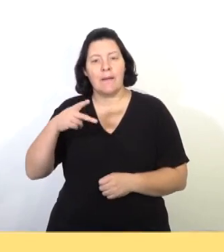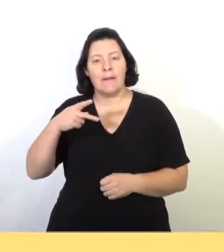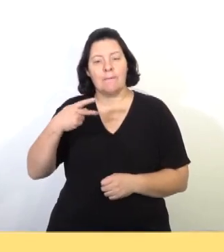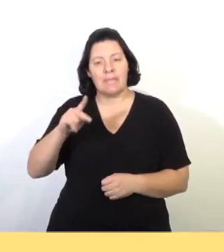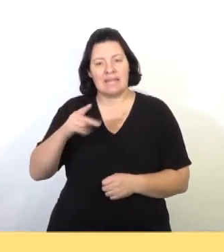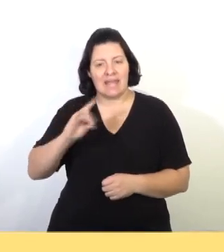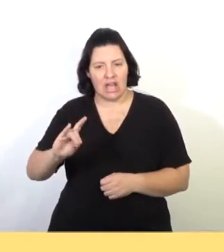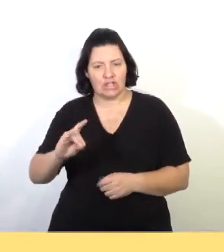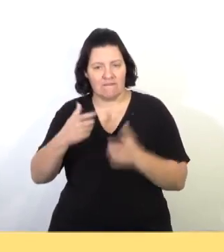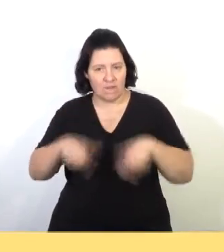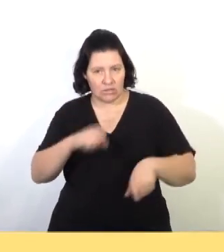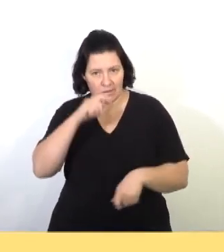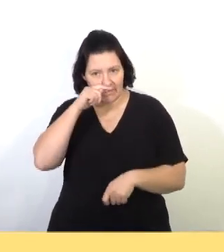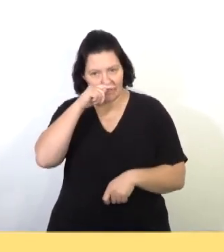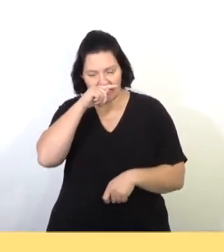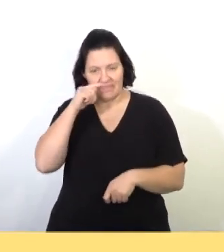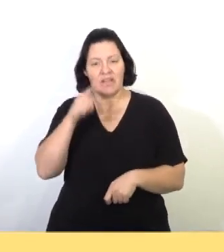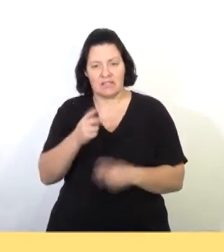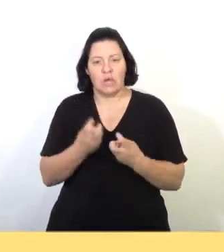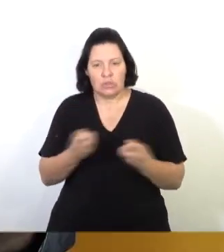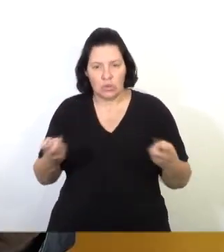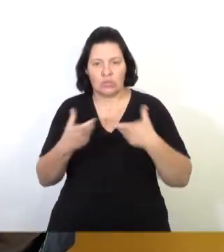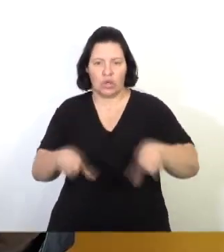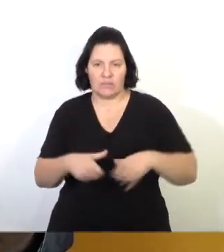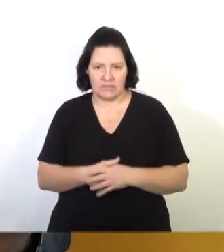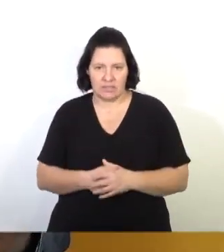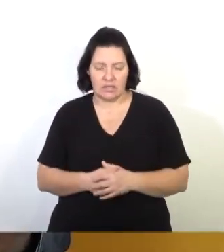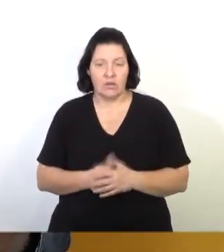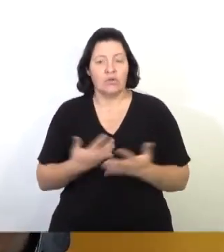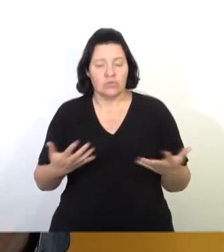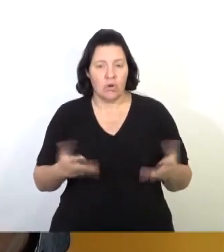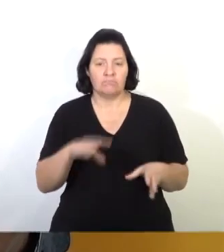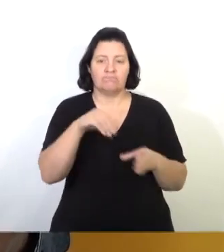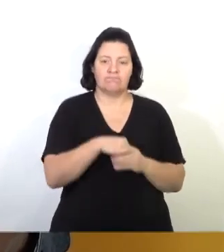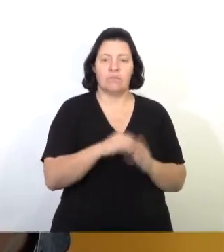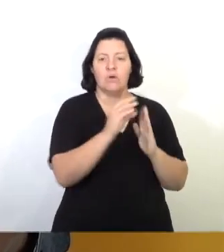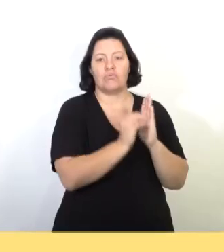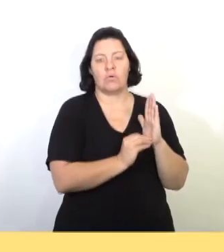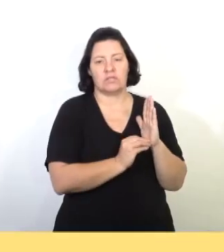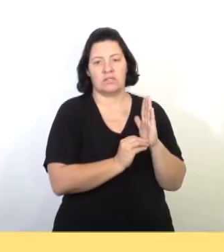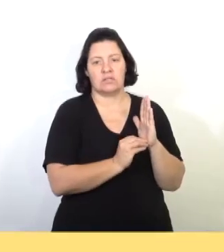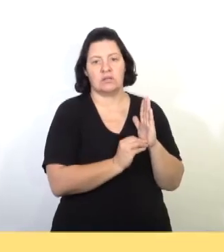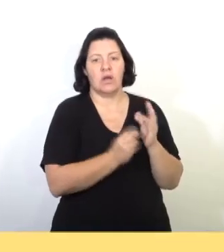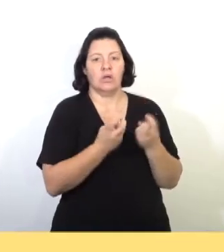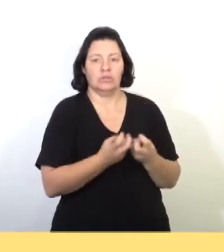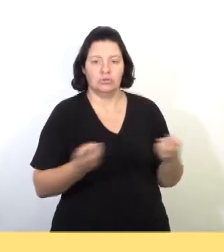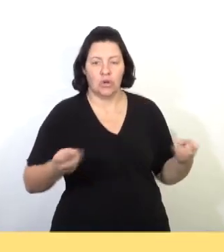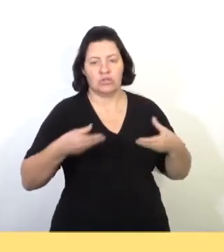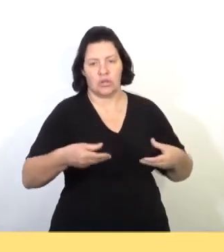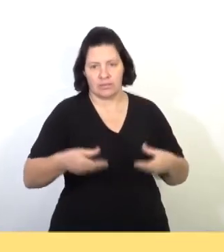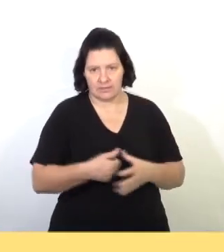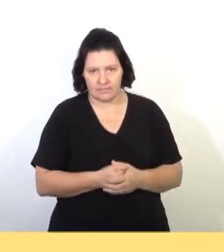cash vouchers. Remember, petty cash voucher is a source document. So in here we record now our